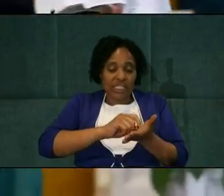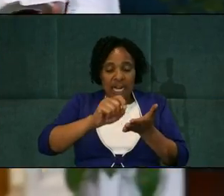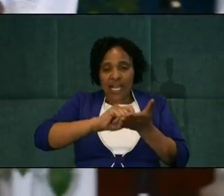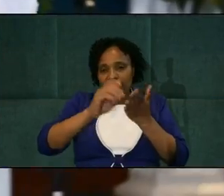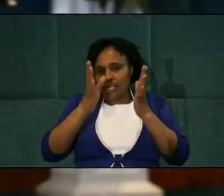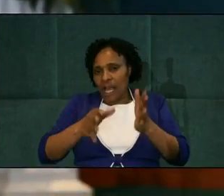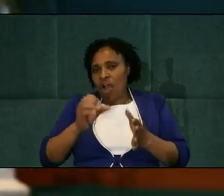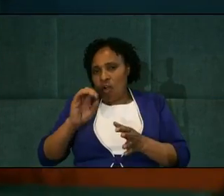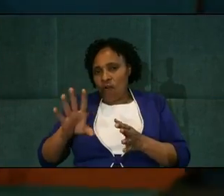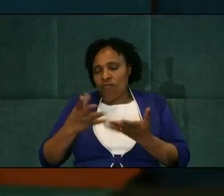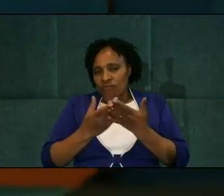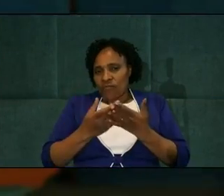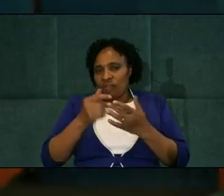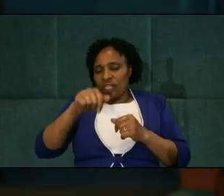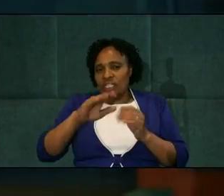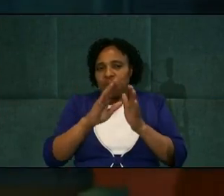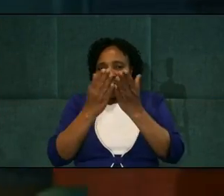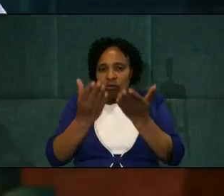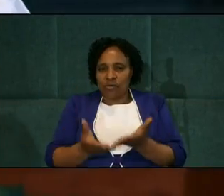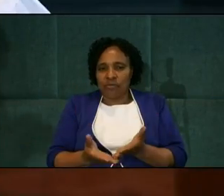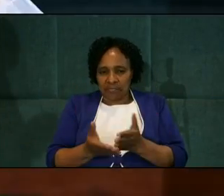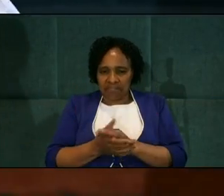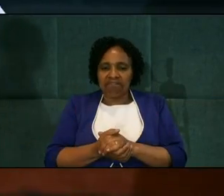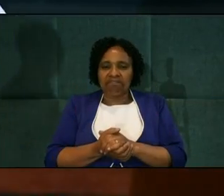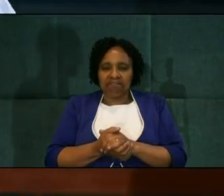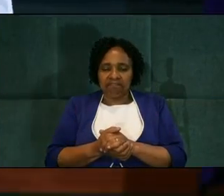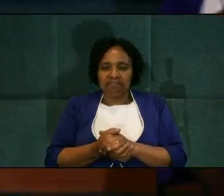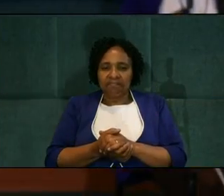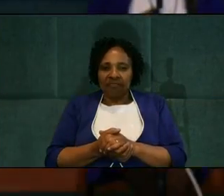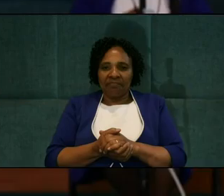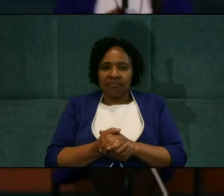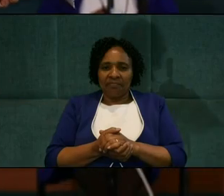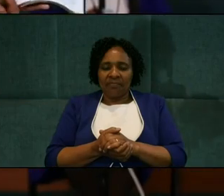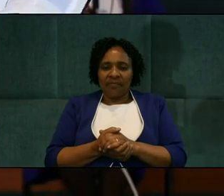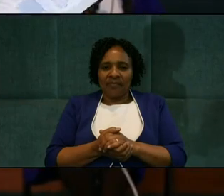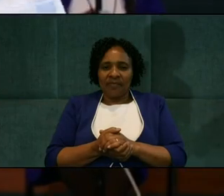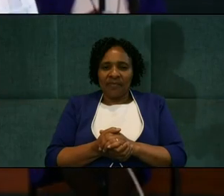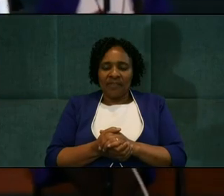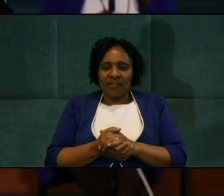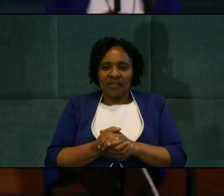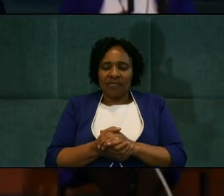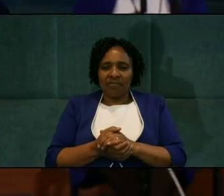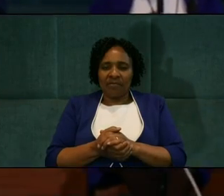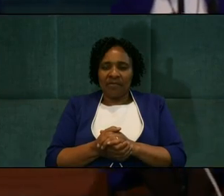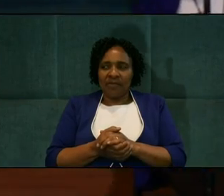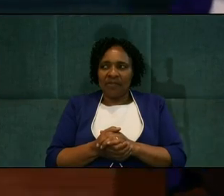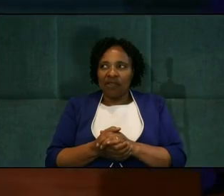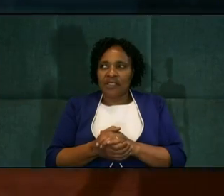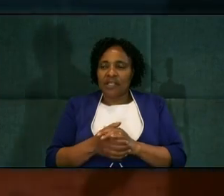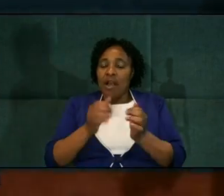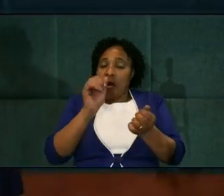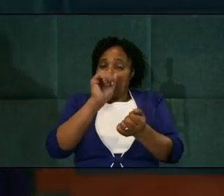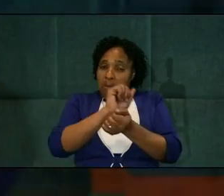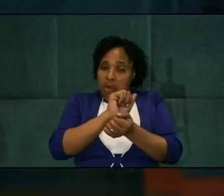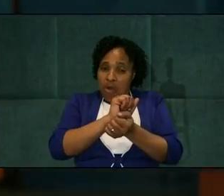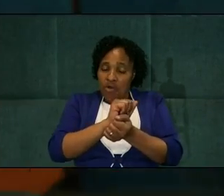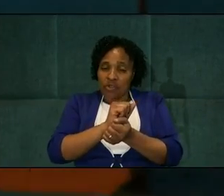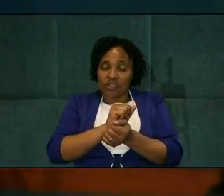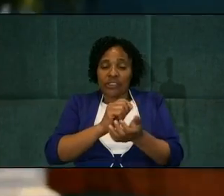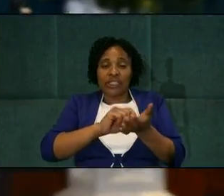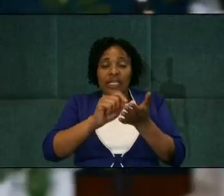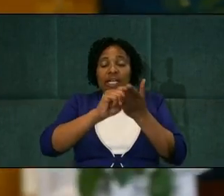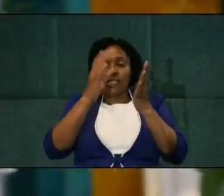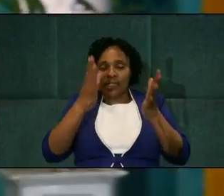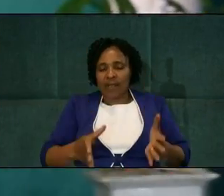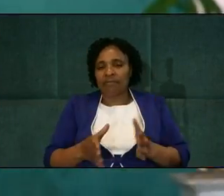arguments as to who the author is. Well, Ellen White settled it for me. She says Paul is the author of the book of Hebrews.